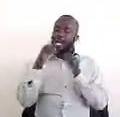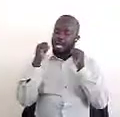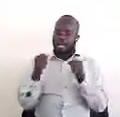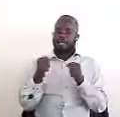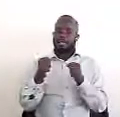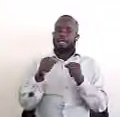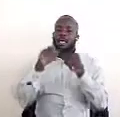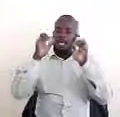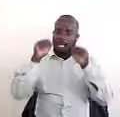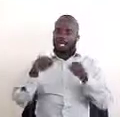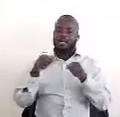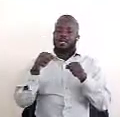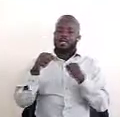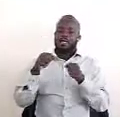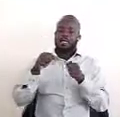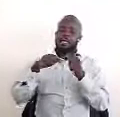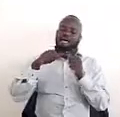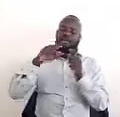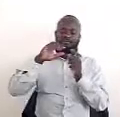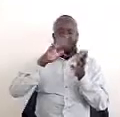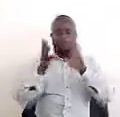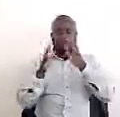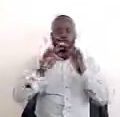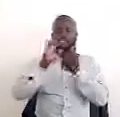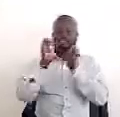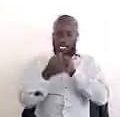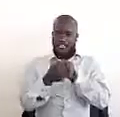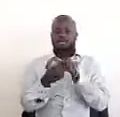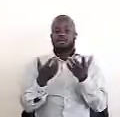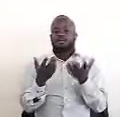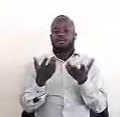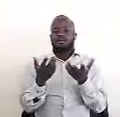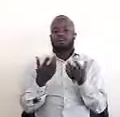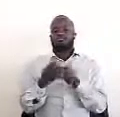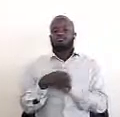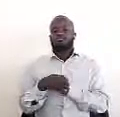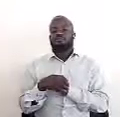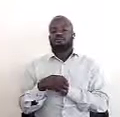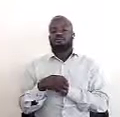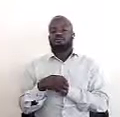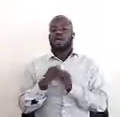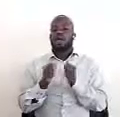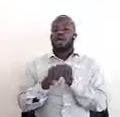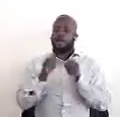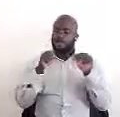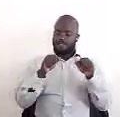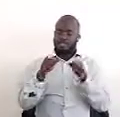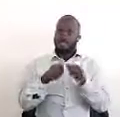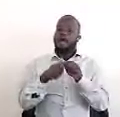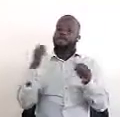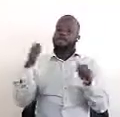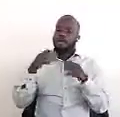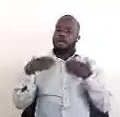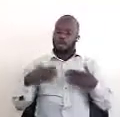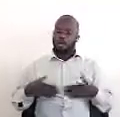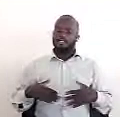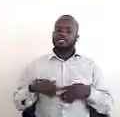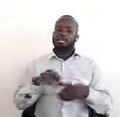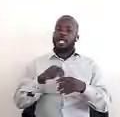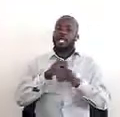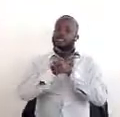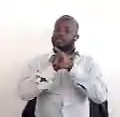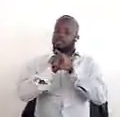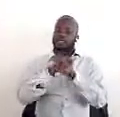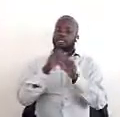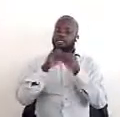tricky and can easily change its form or mutate, evading the body's antibody defense. With the ability to avoid the